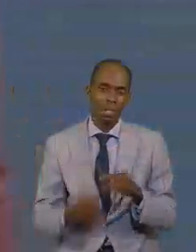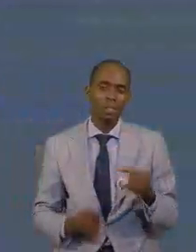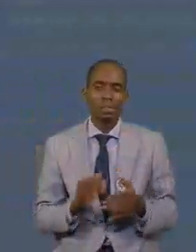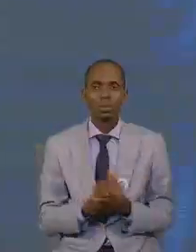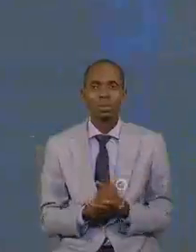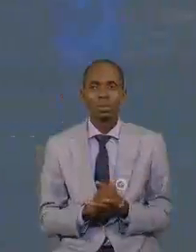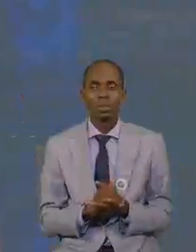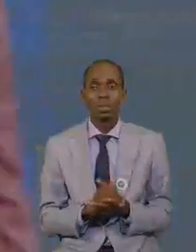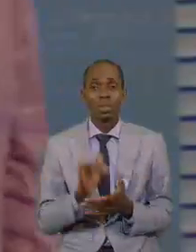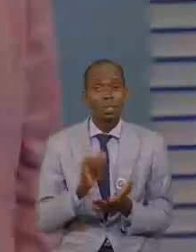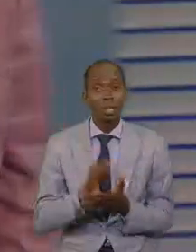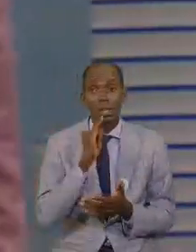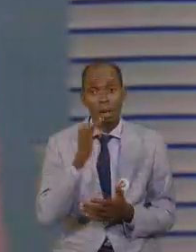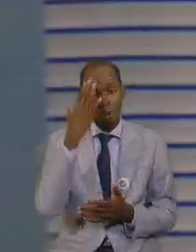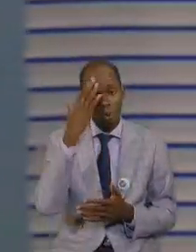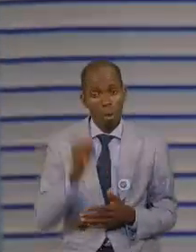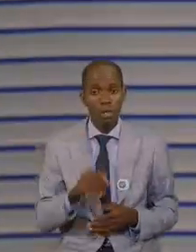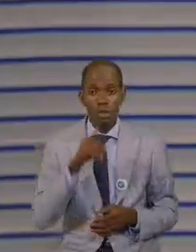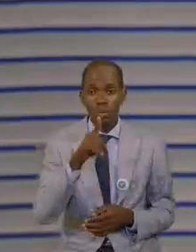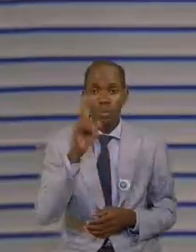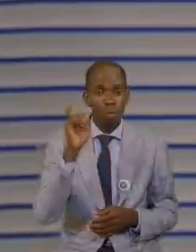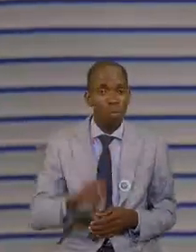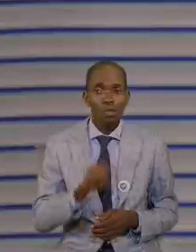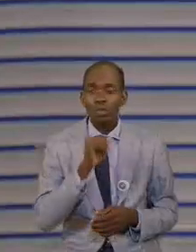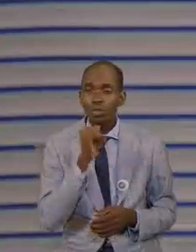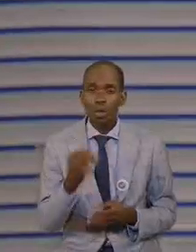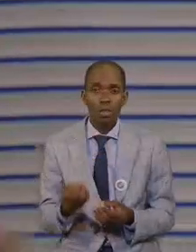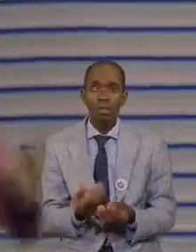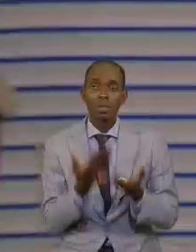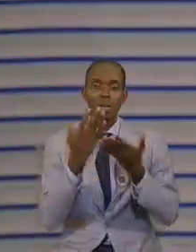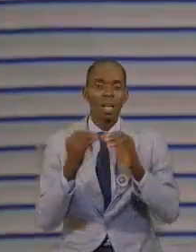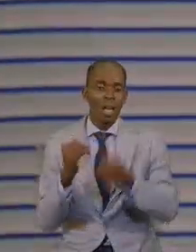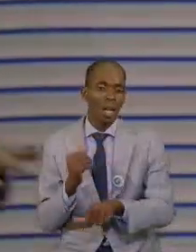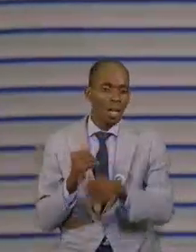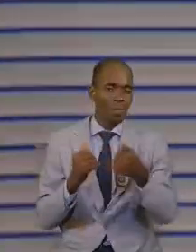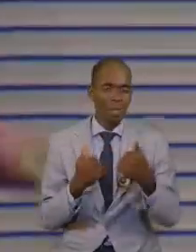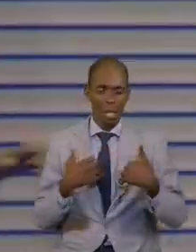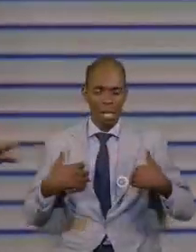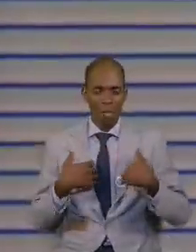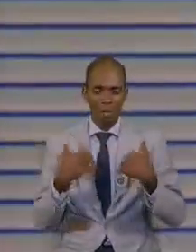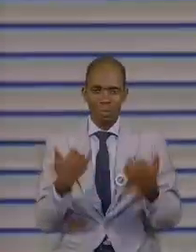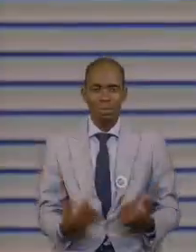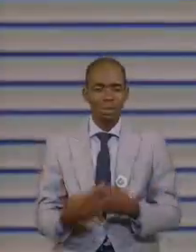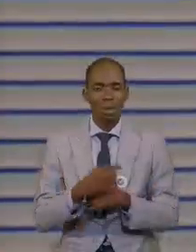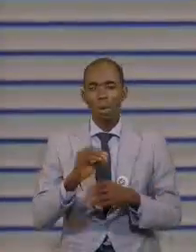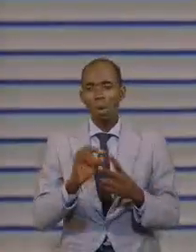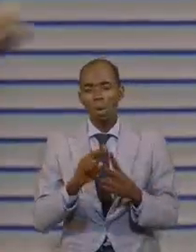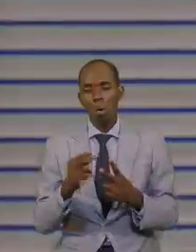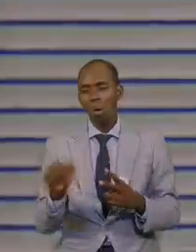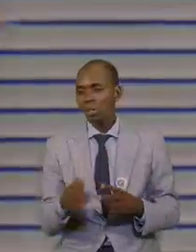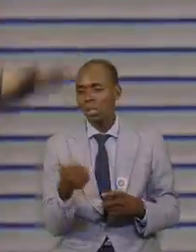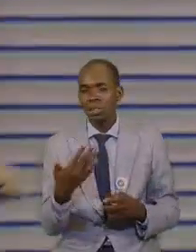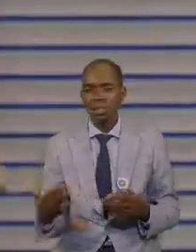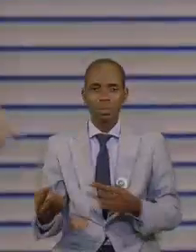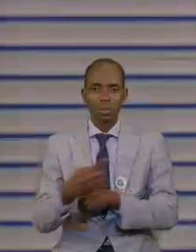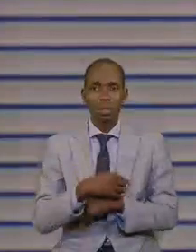That's why you must not sacrifice another animal today, any other thing today, when you are